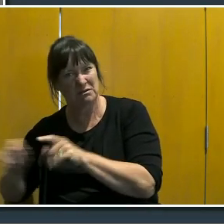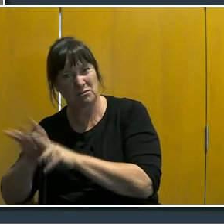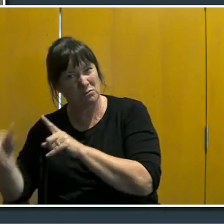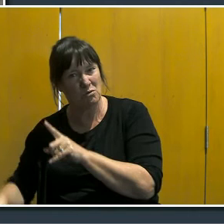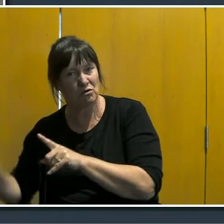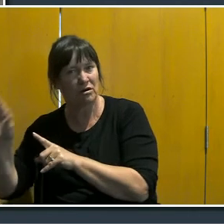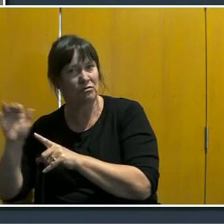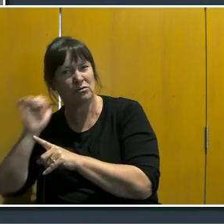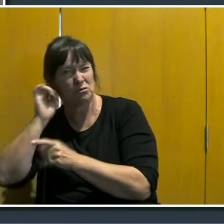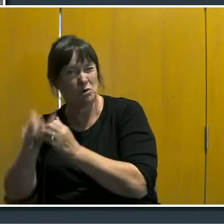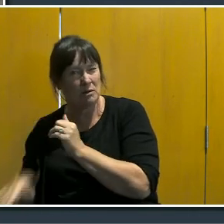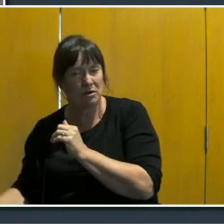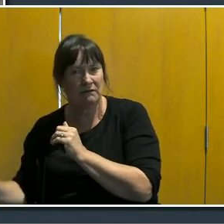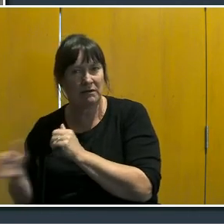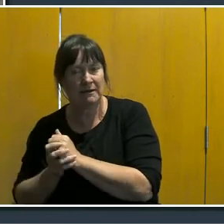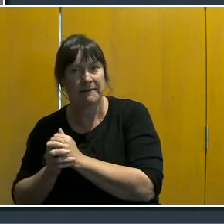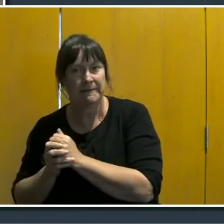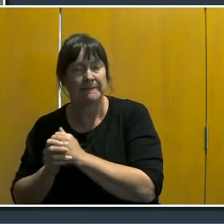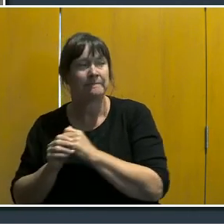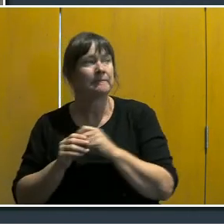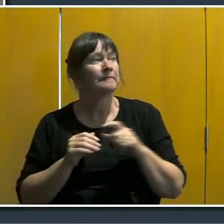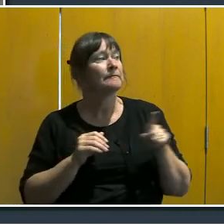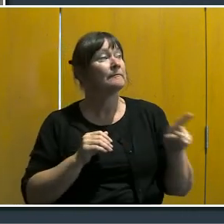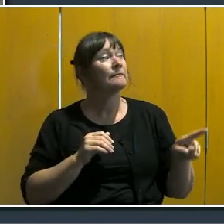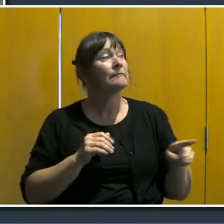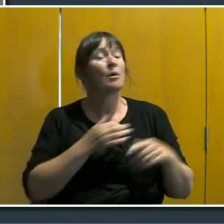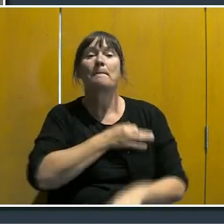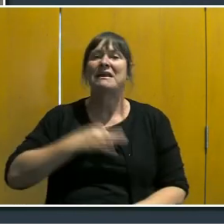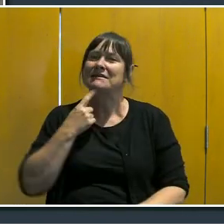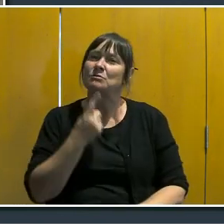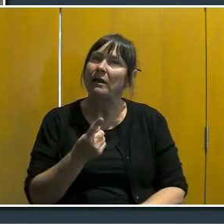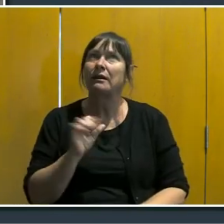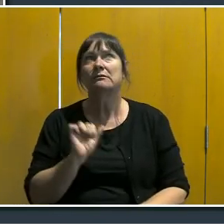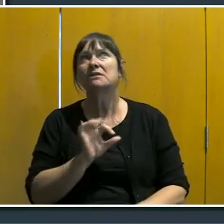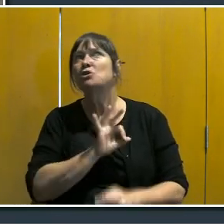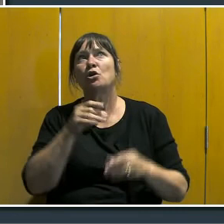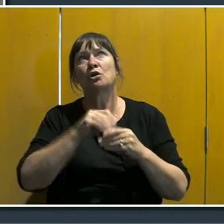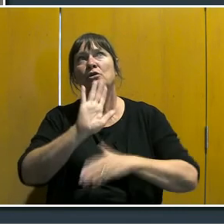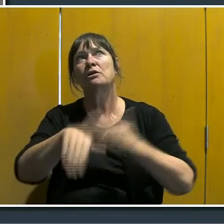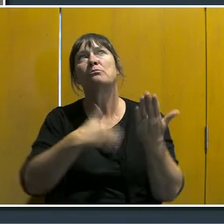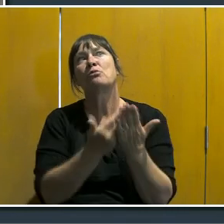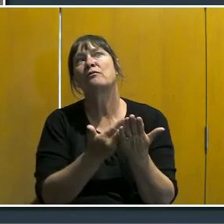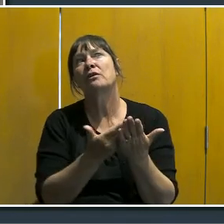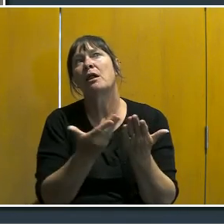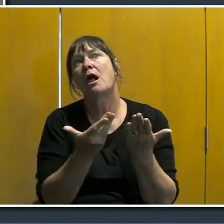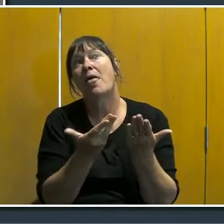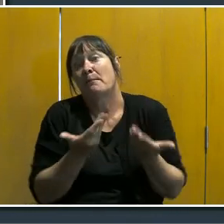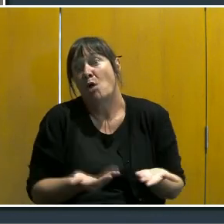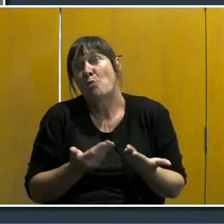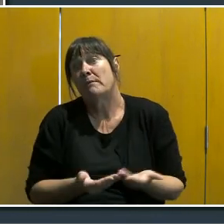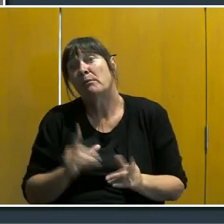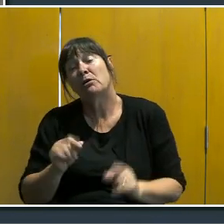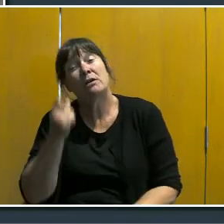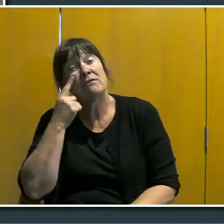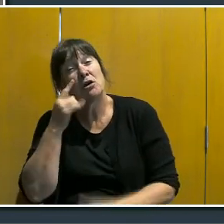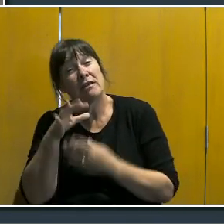that doesn't mean it's not an option that we can consider. Okay. Just to provide that clarity. Would the